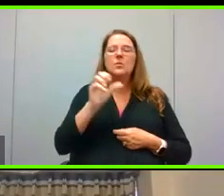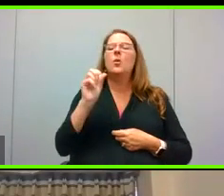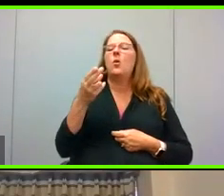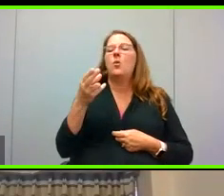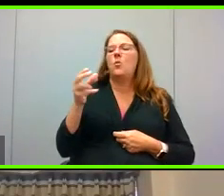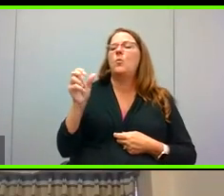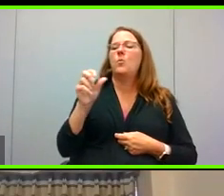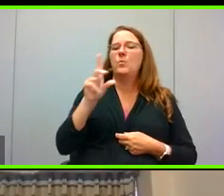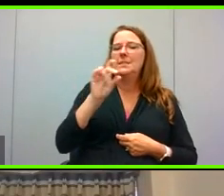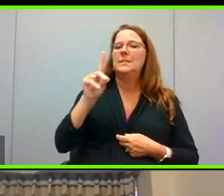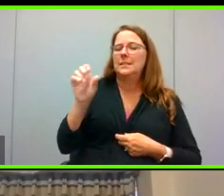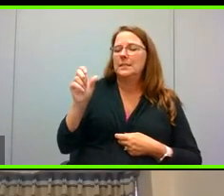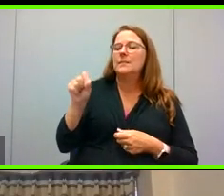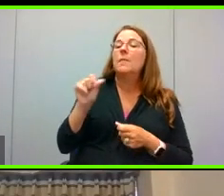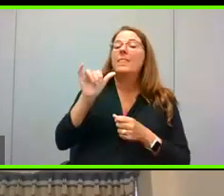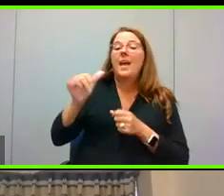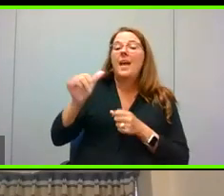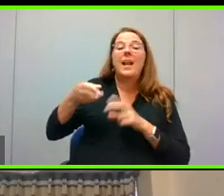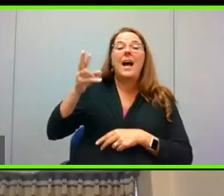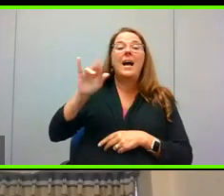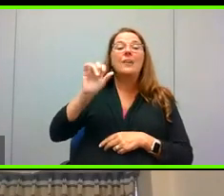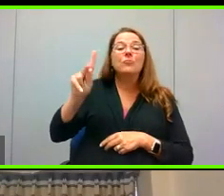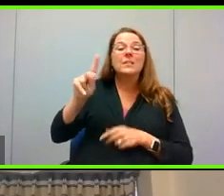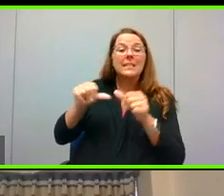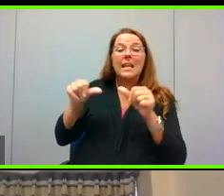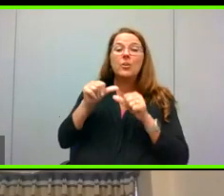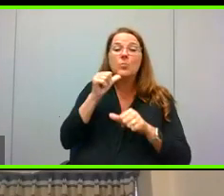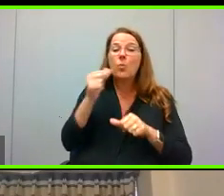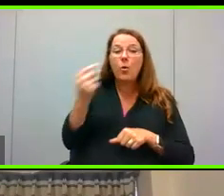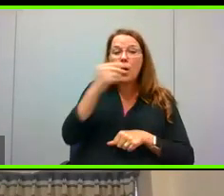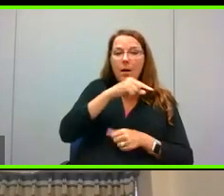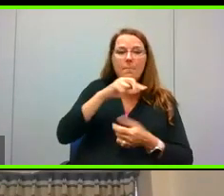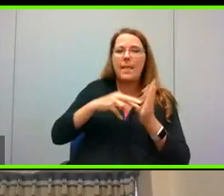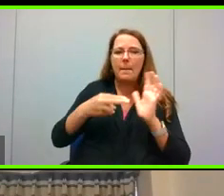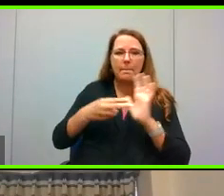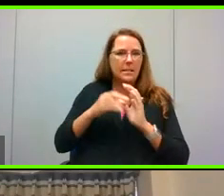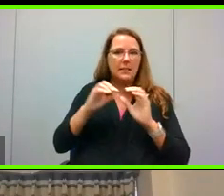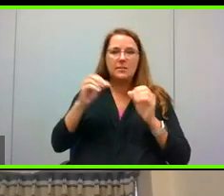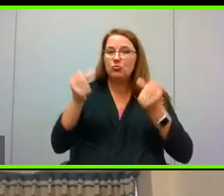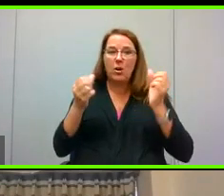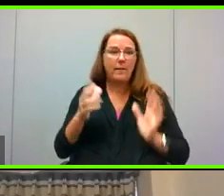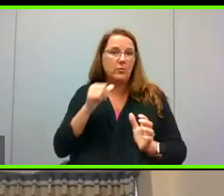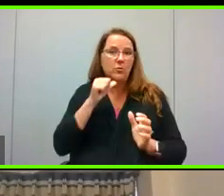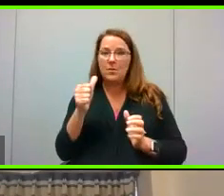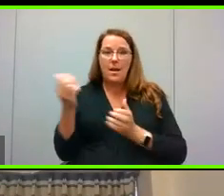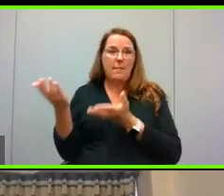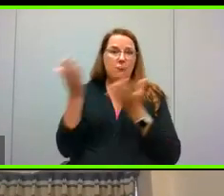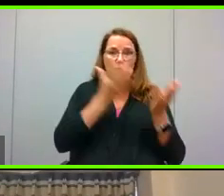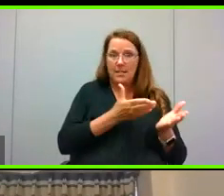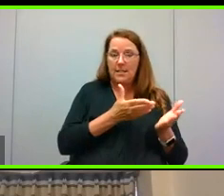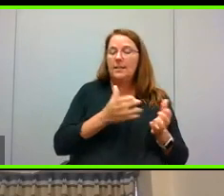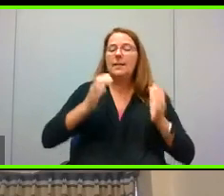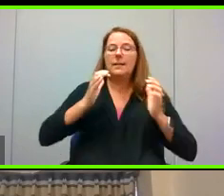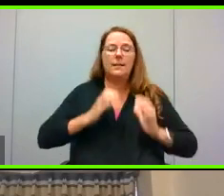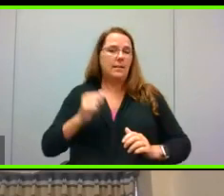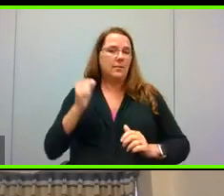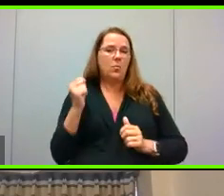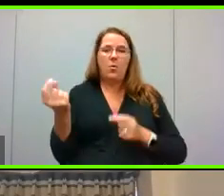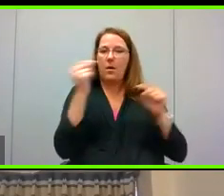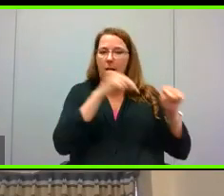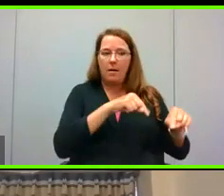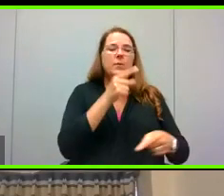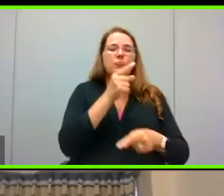that high risk area, people will not come, that means that the drivers won't bring anybody, the clients will not come, and you're right, the